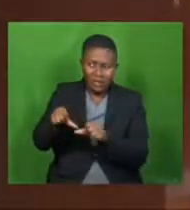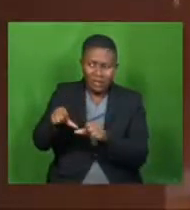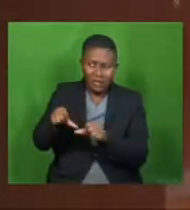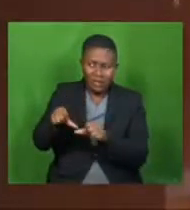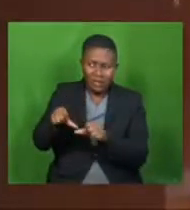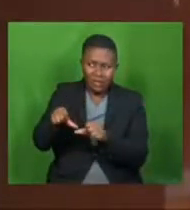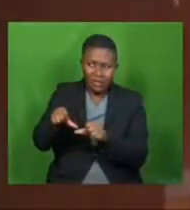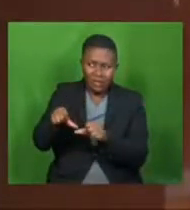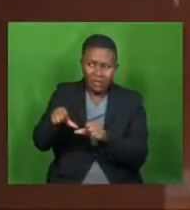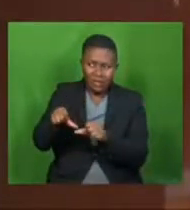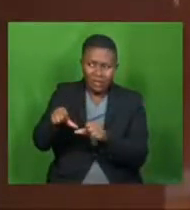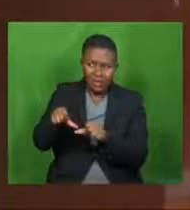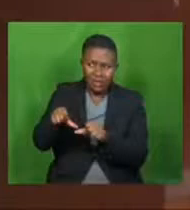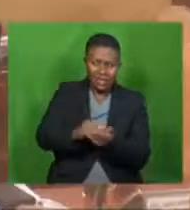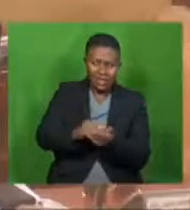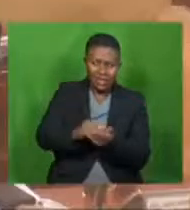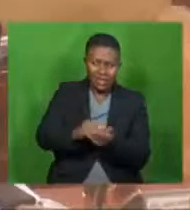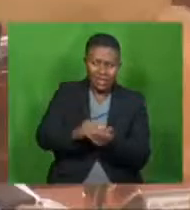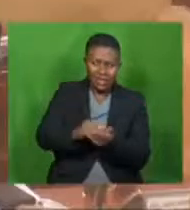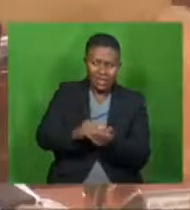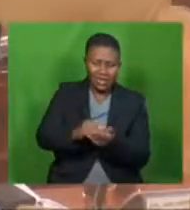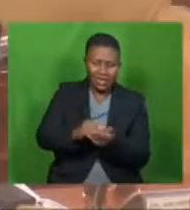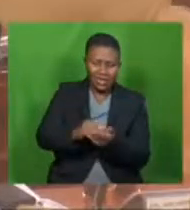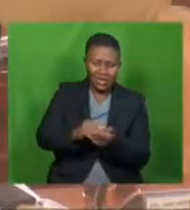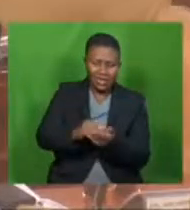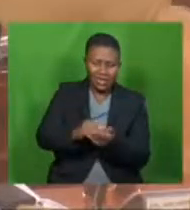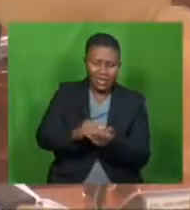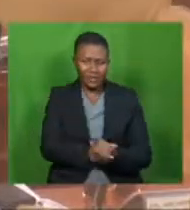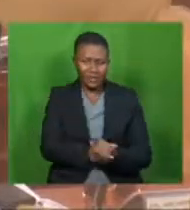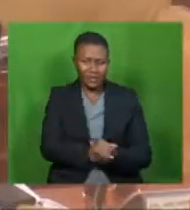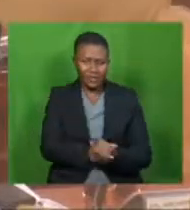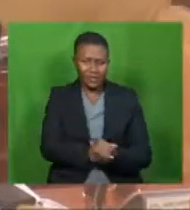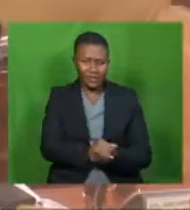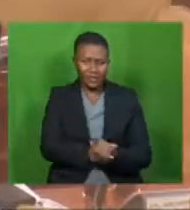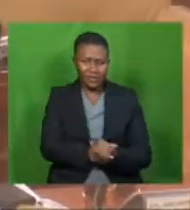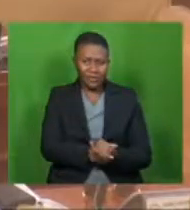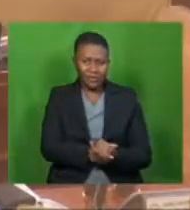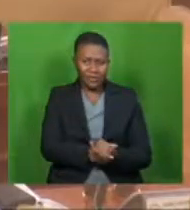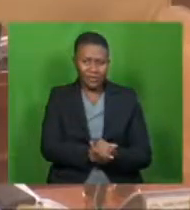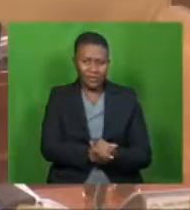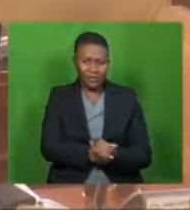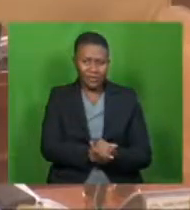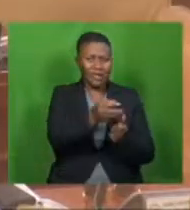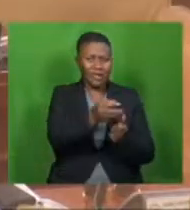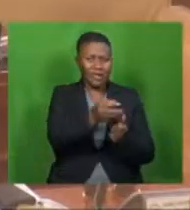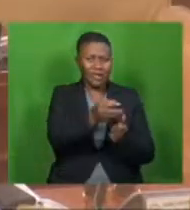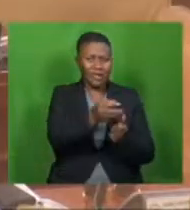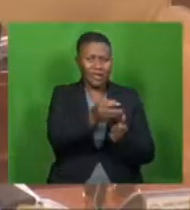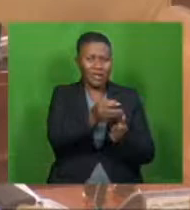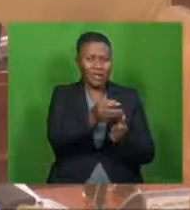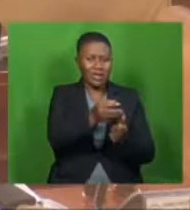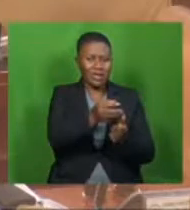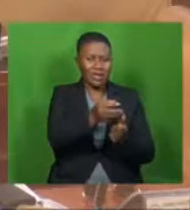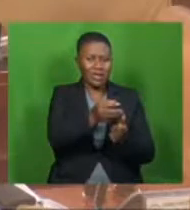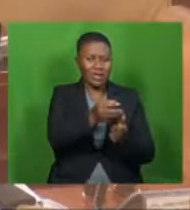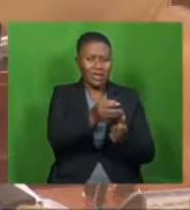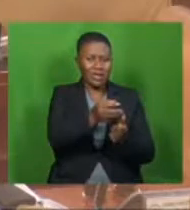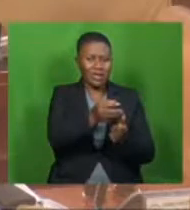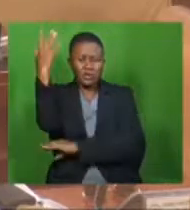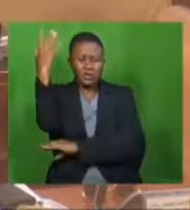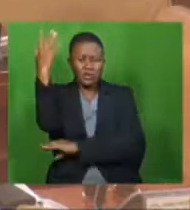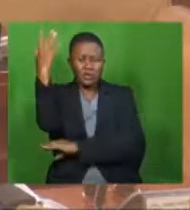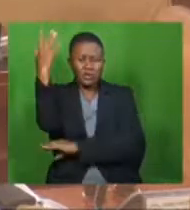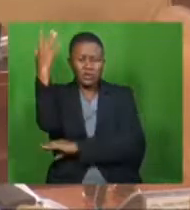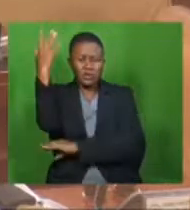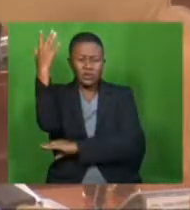us to help us and to help him to plant more? I hope